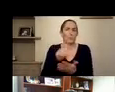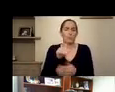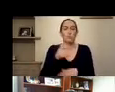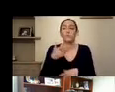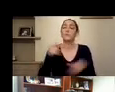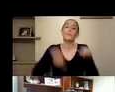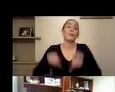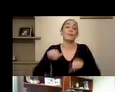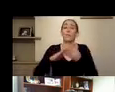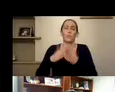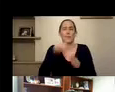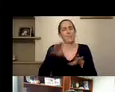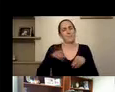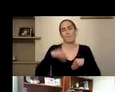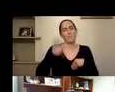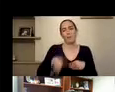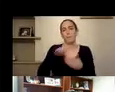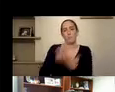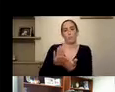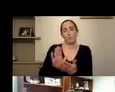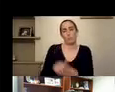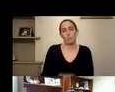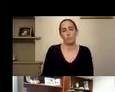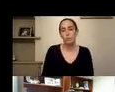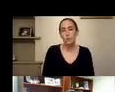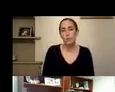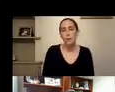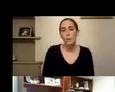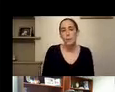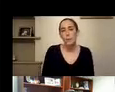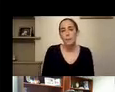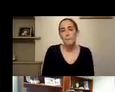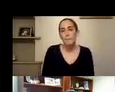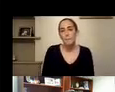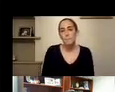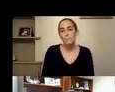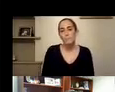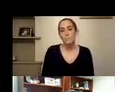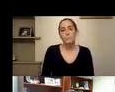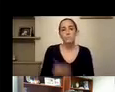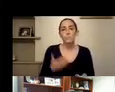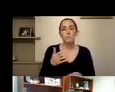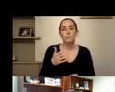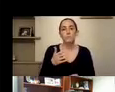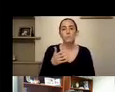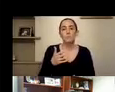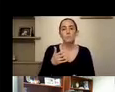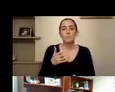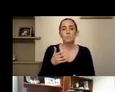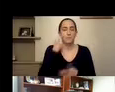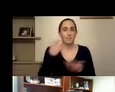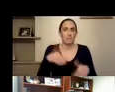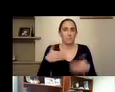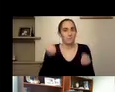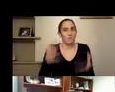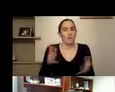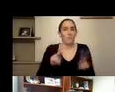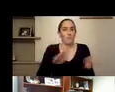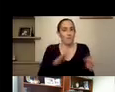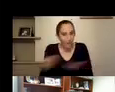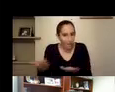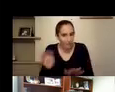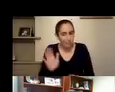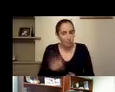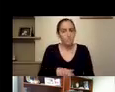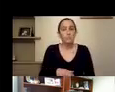community in general, just to prevent the loss of life. So what happens if you vaccinate people?